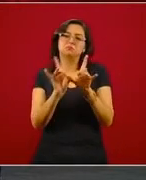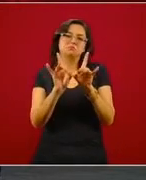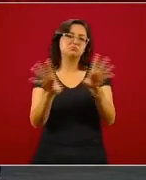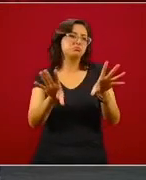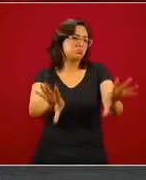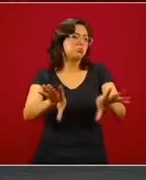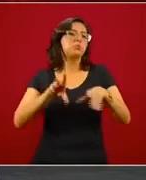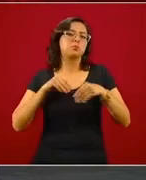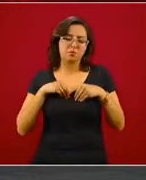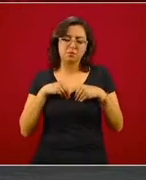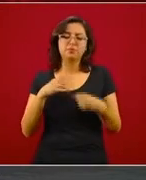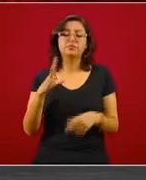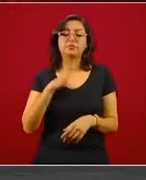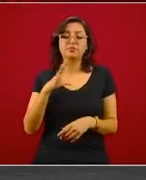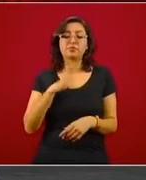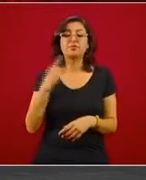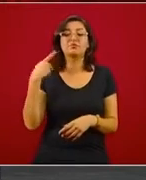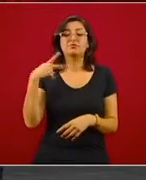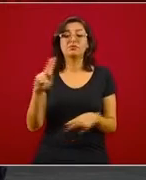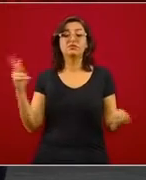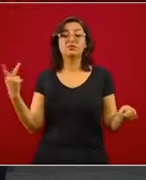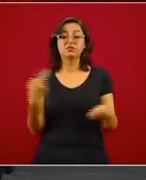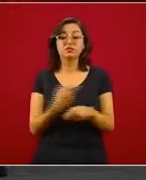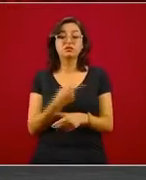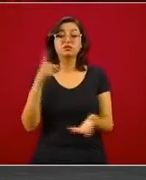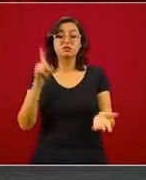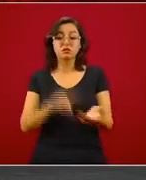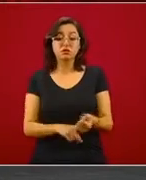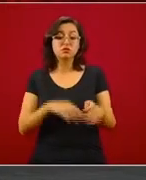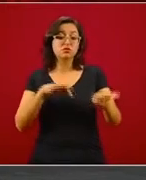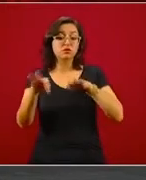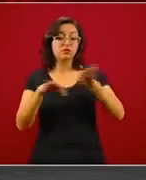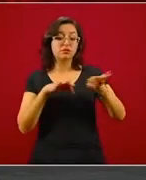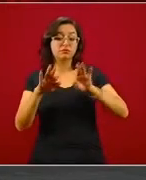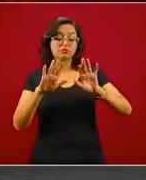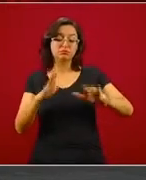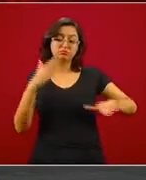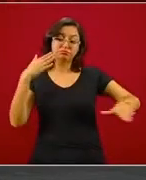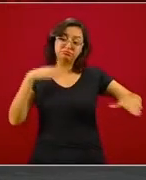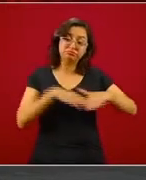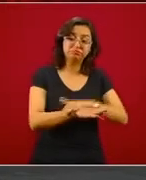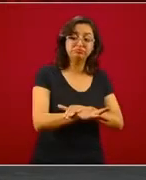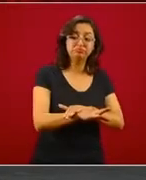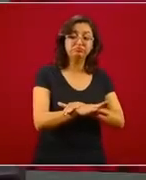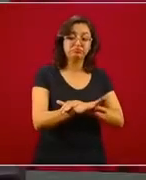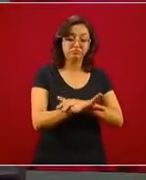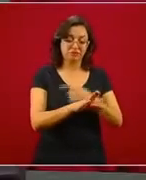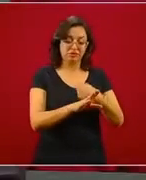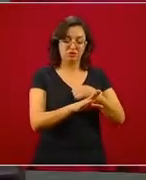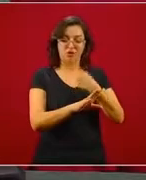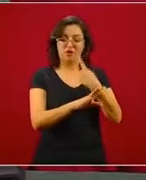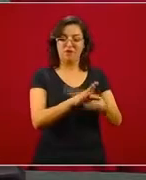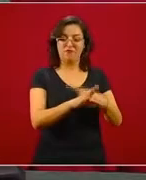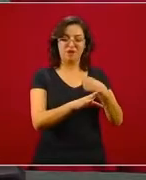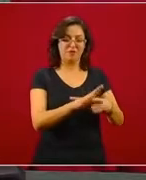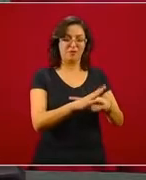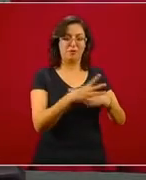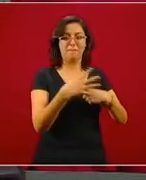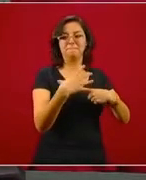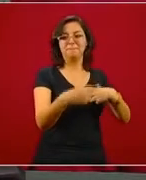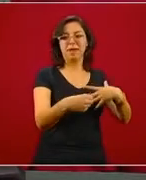or not? So we're all at risk of infection, but the thing here is that when we get to